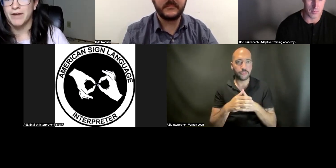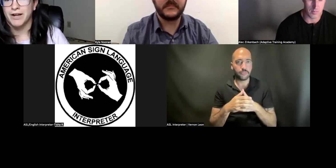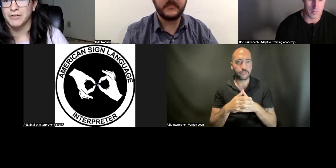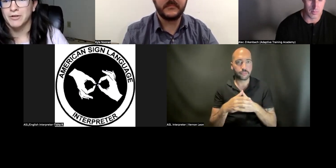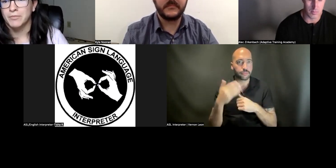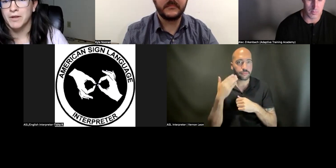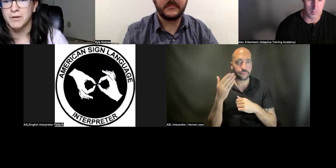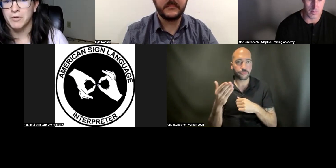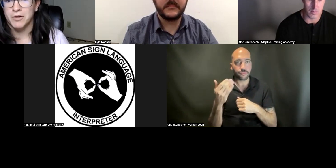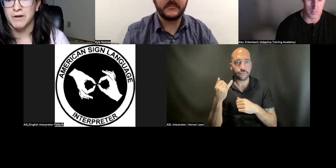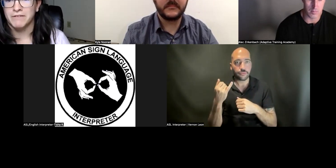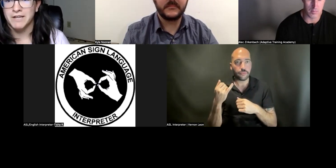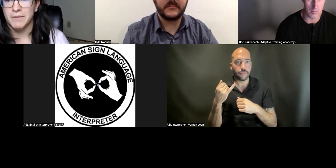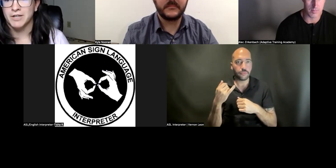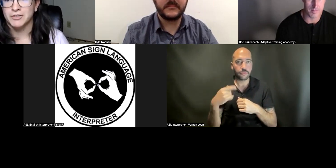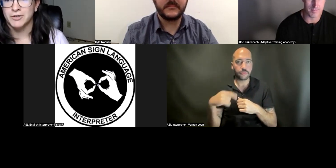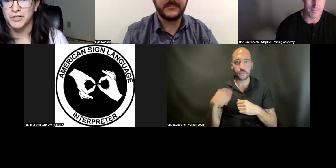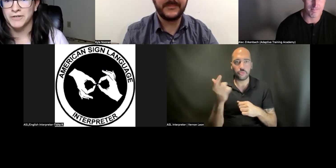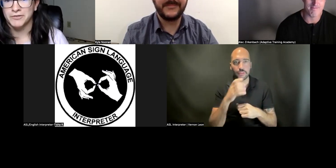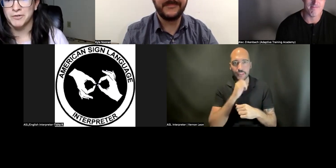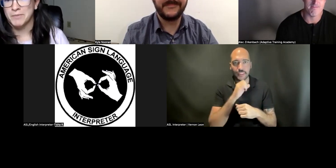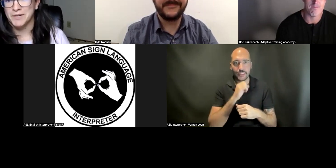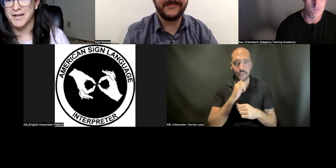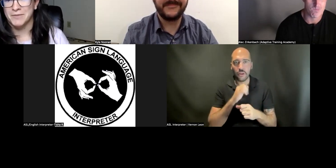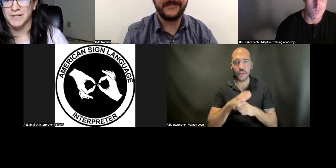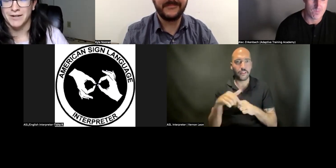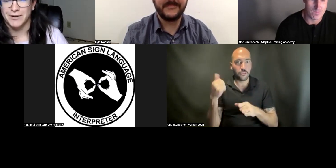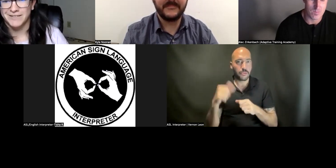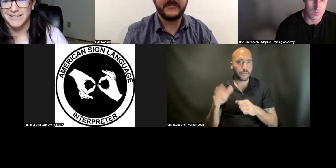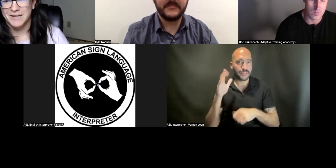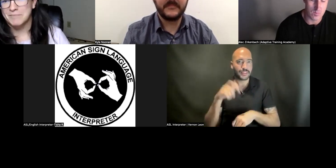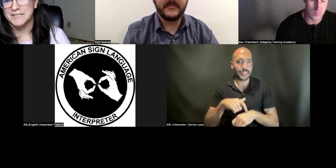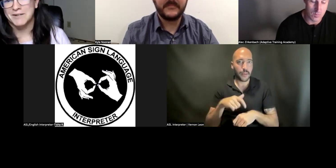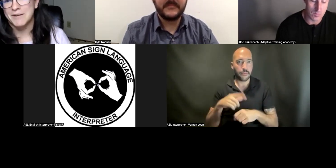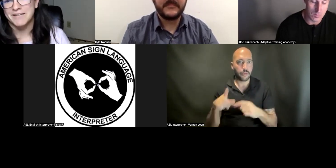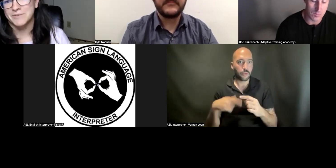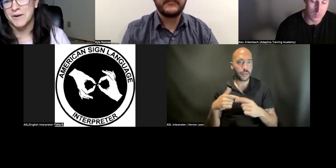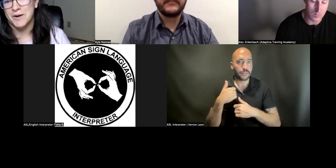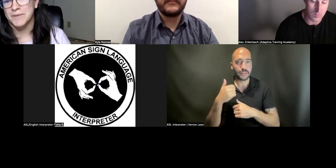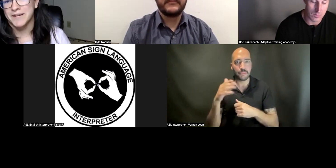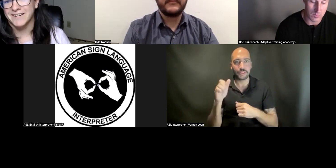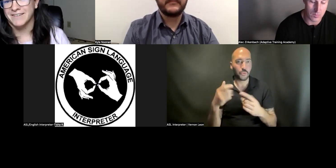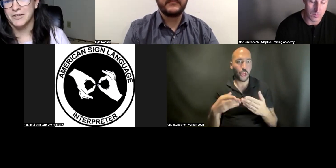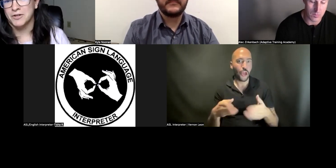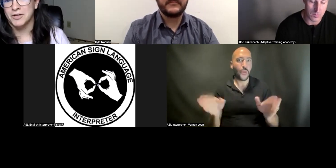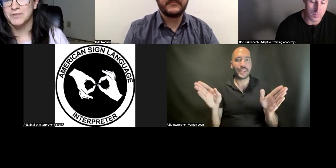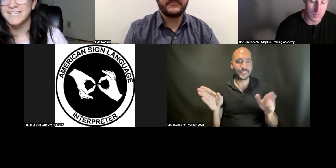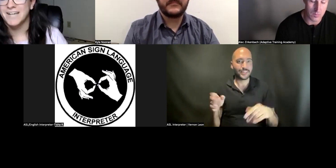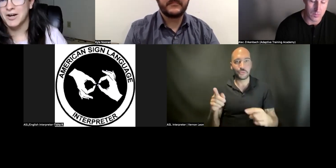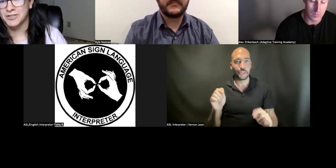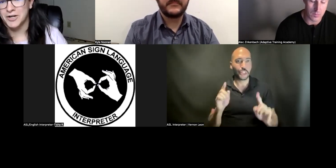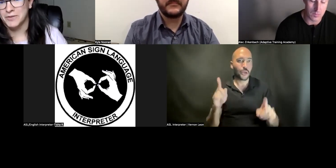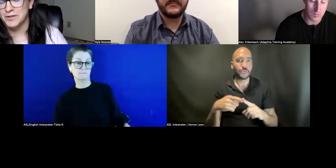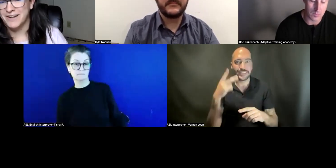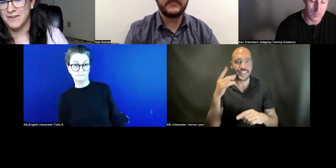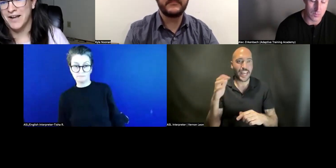know if I think we're all around the same age or old enough to remember a time when, military bases were open and you could go see an